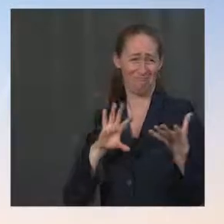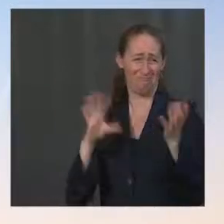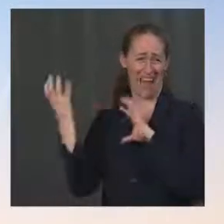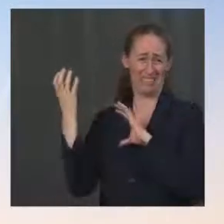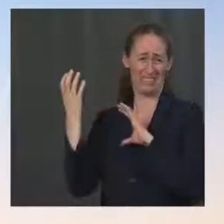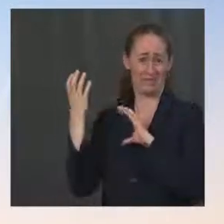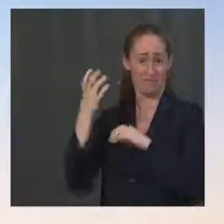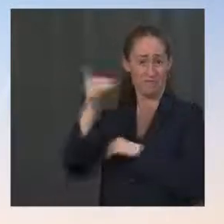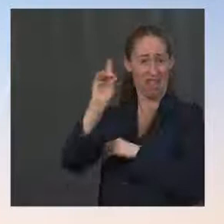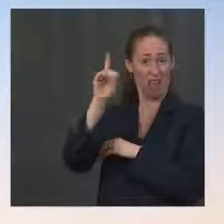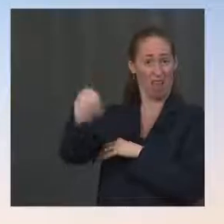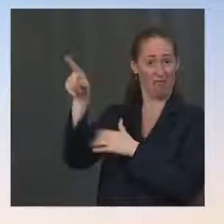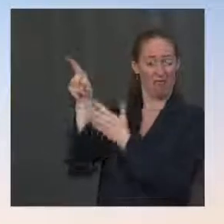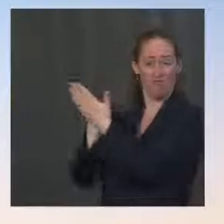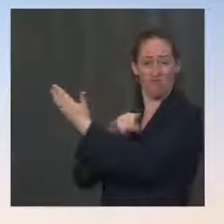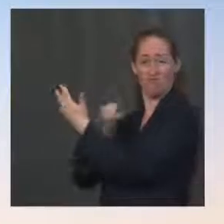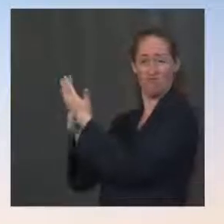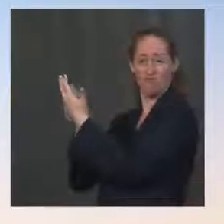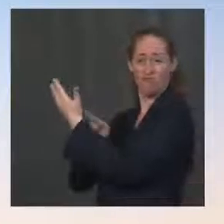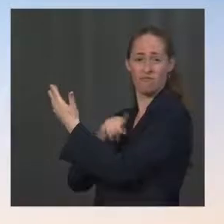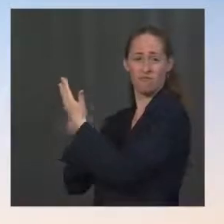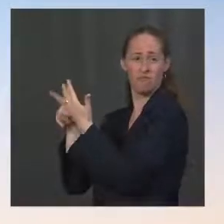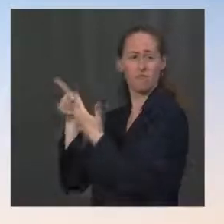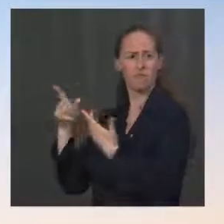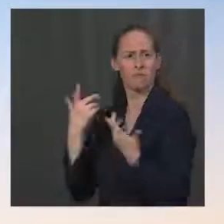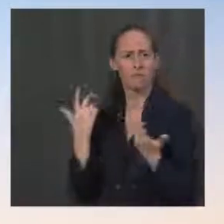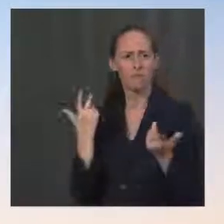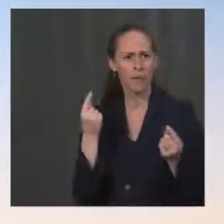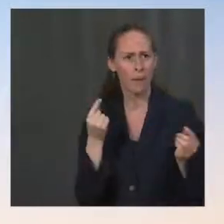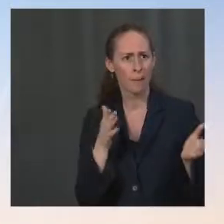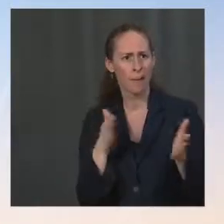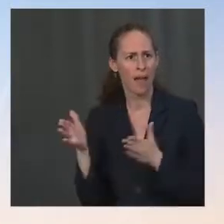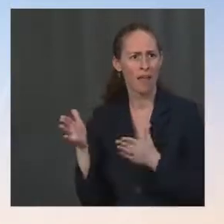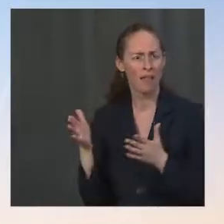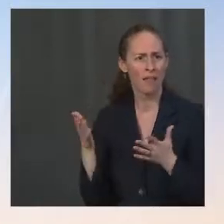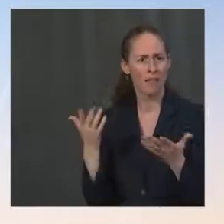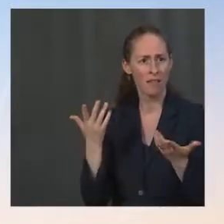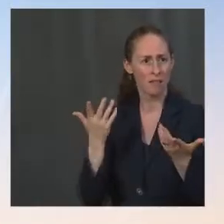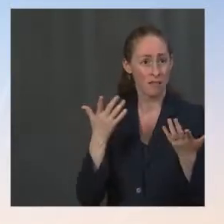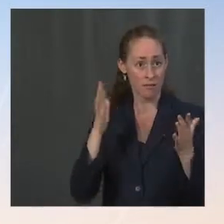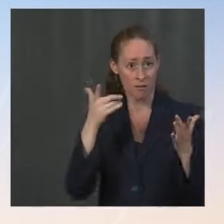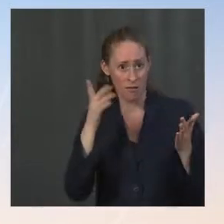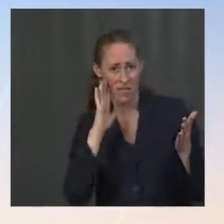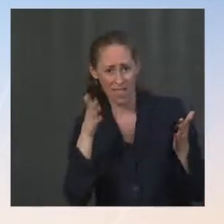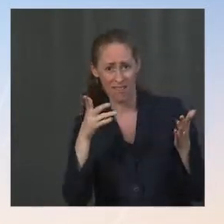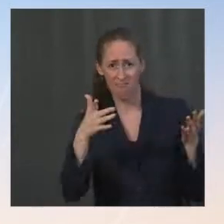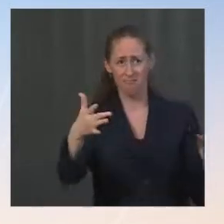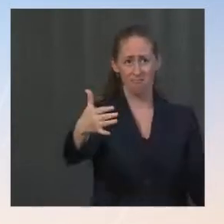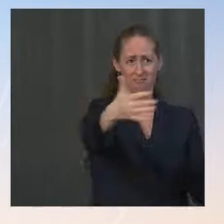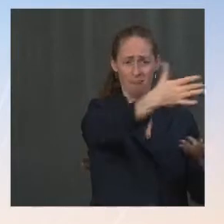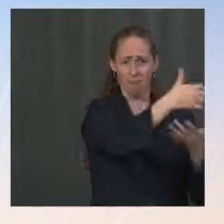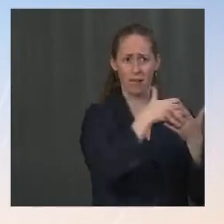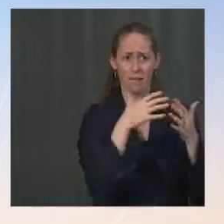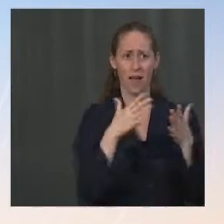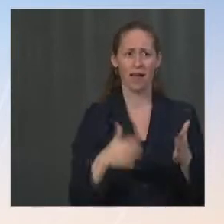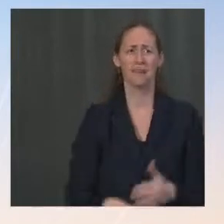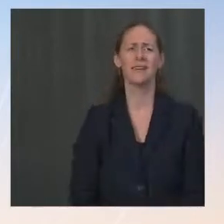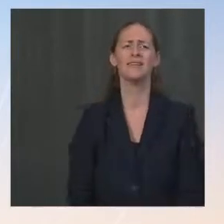plan behind President Biden's commitment to evacuate any remaining Americans? I think the fact that we've evacuated more